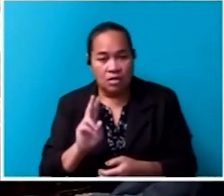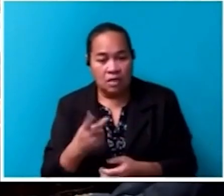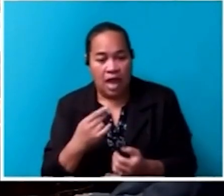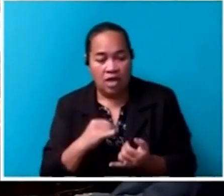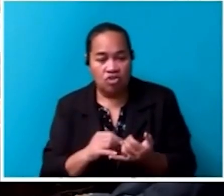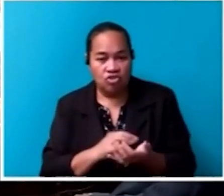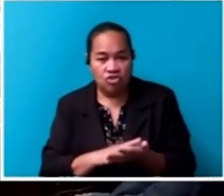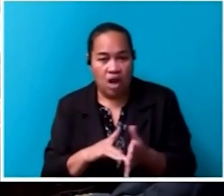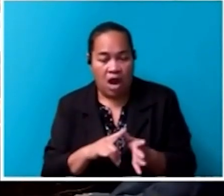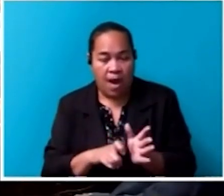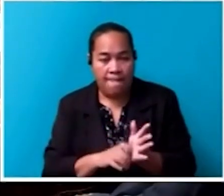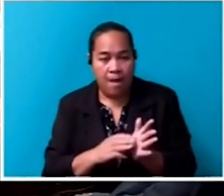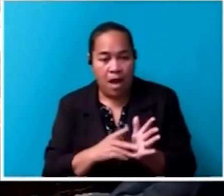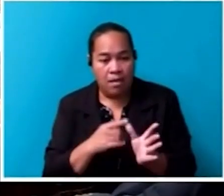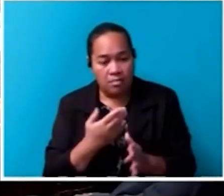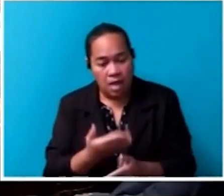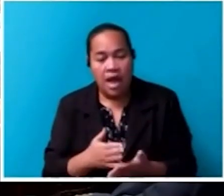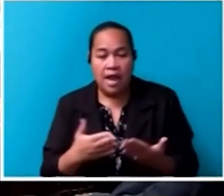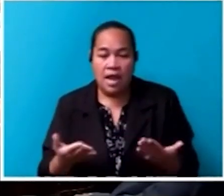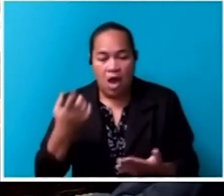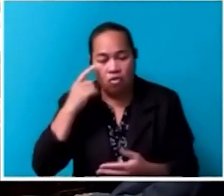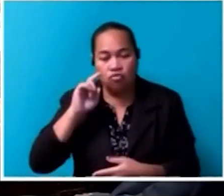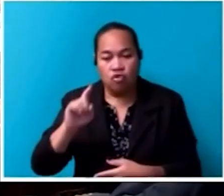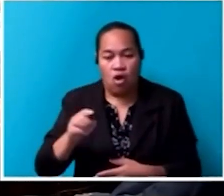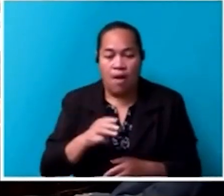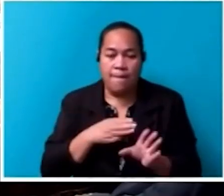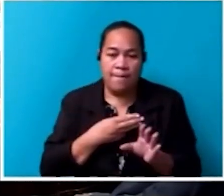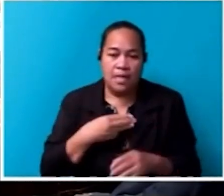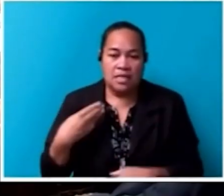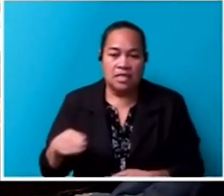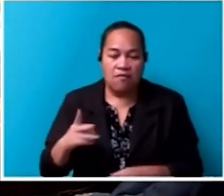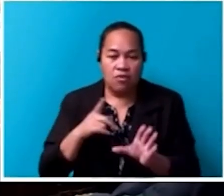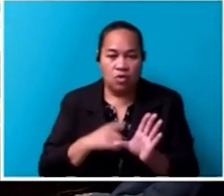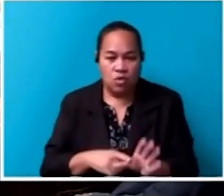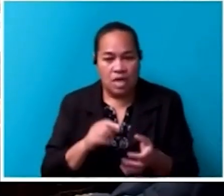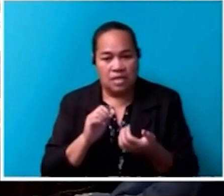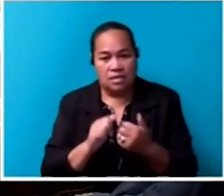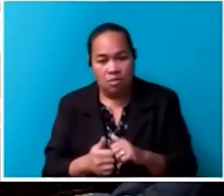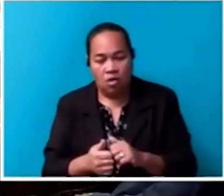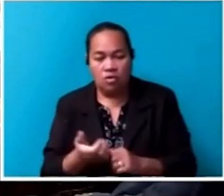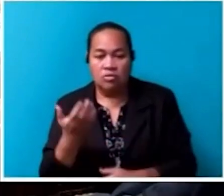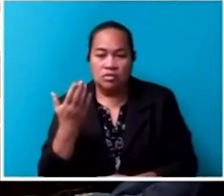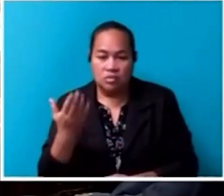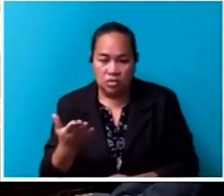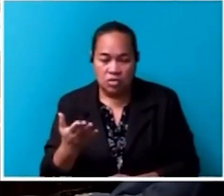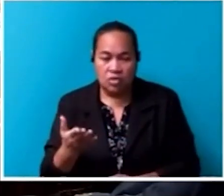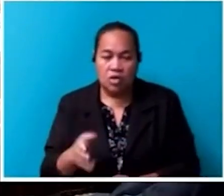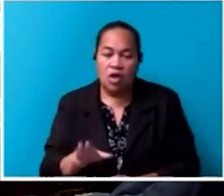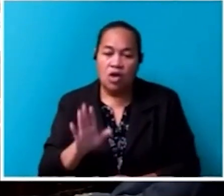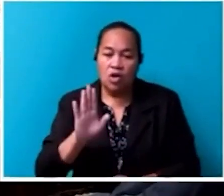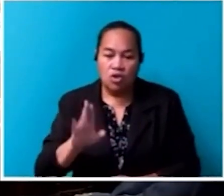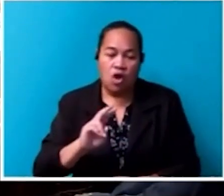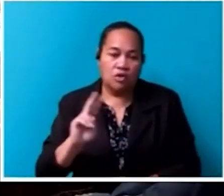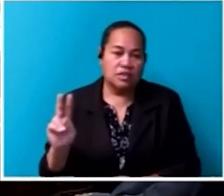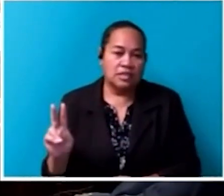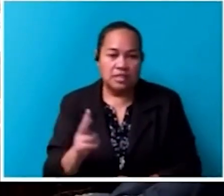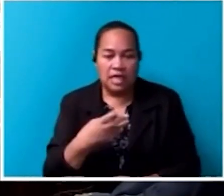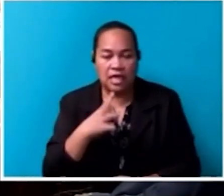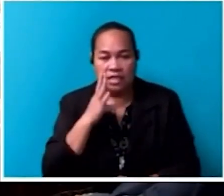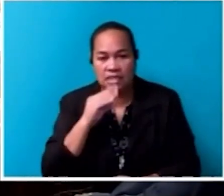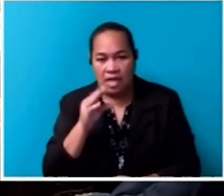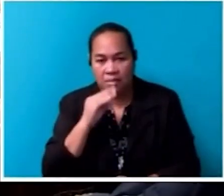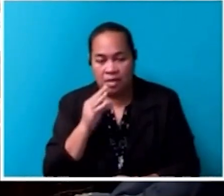I now call on the Minister for Youth and Sports, Honorable Justice Okuru, to deliver his second statement.